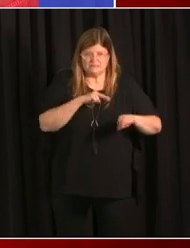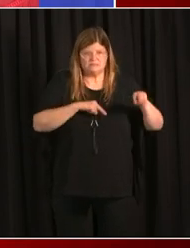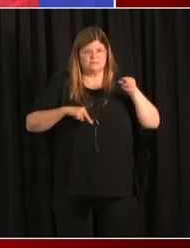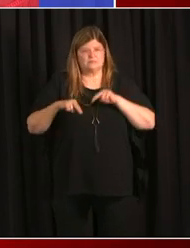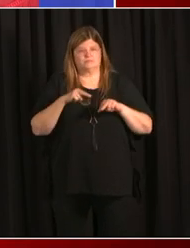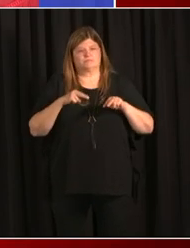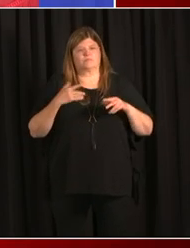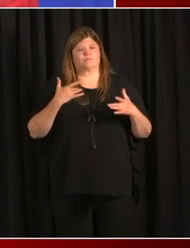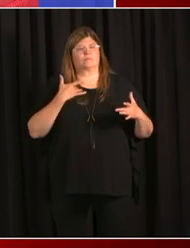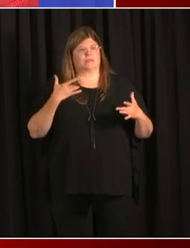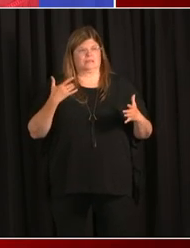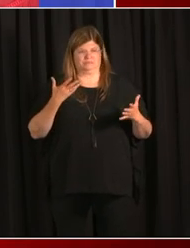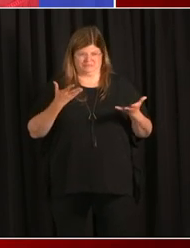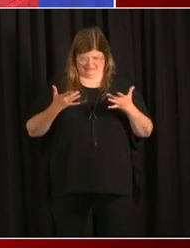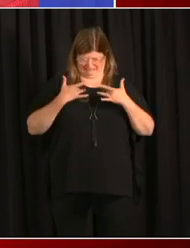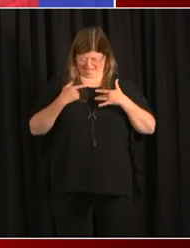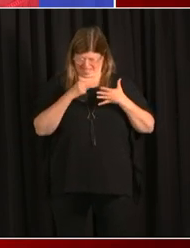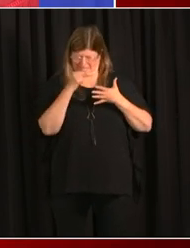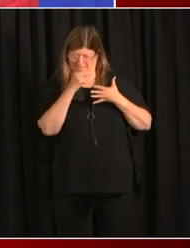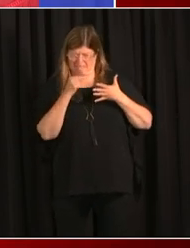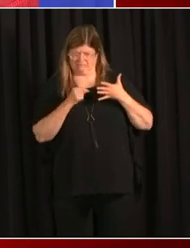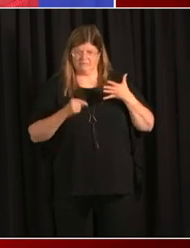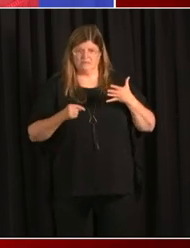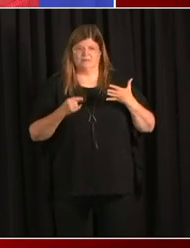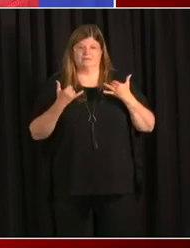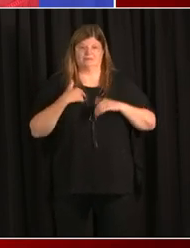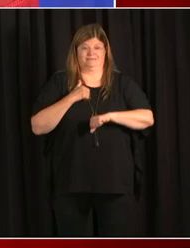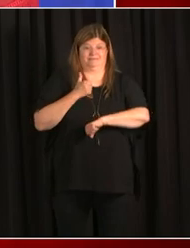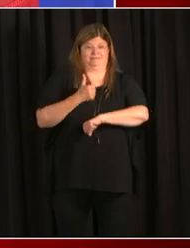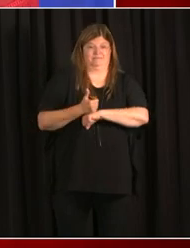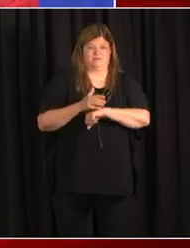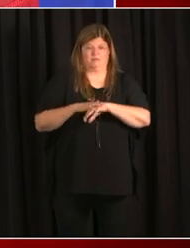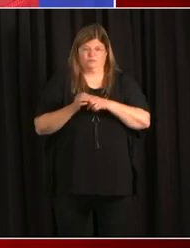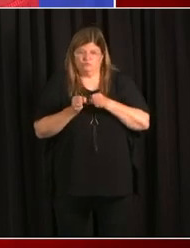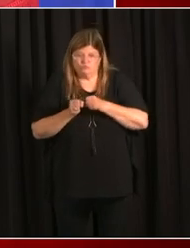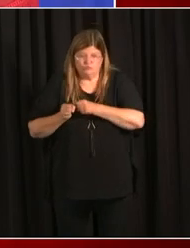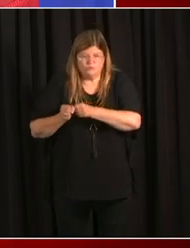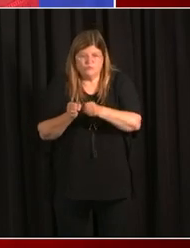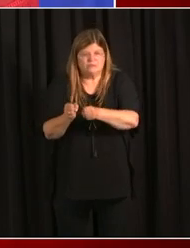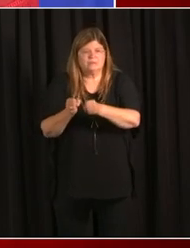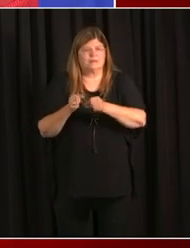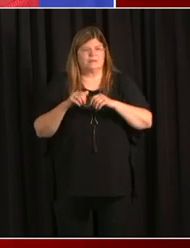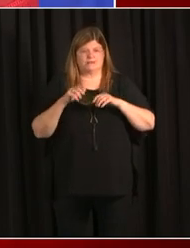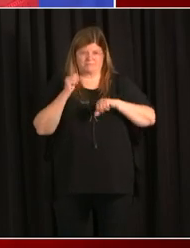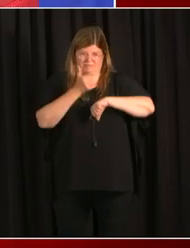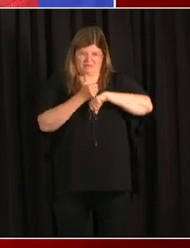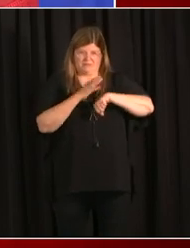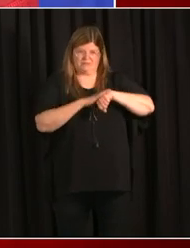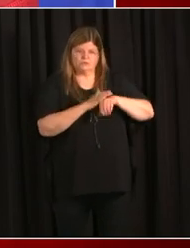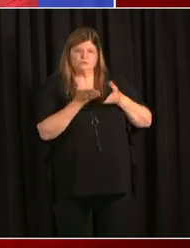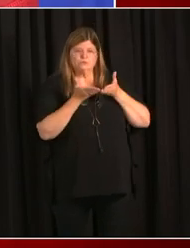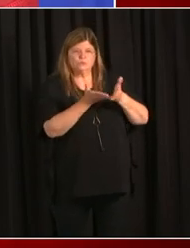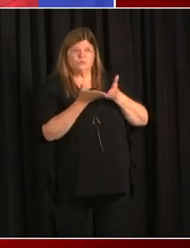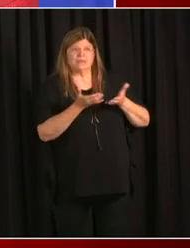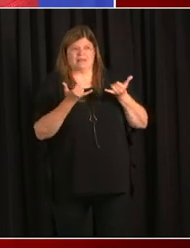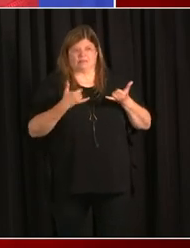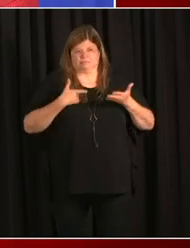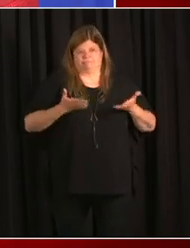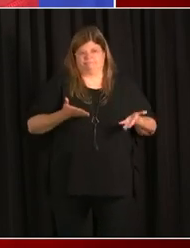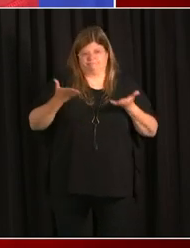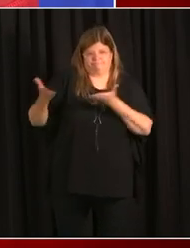that concern us, and we implemented new strategies based on those recommendations. So let me turn to Dr.